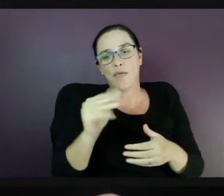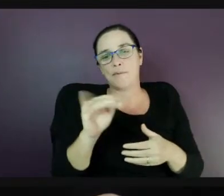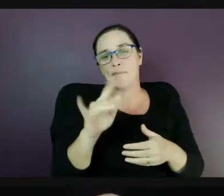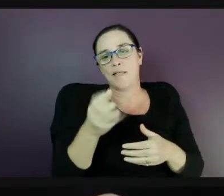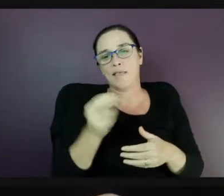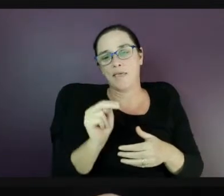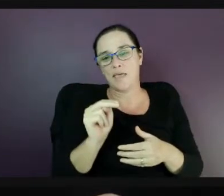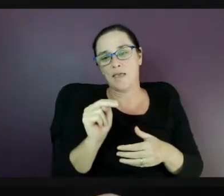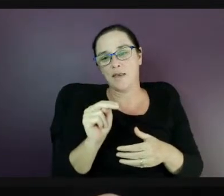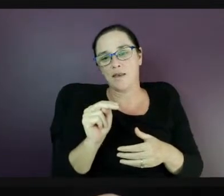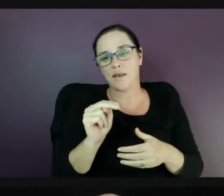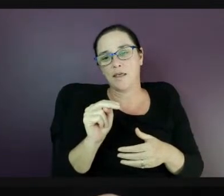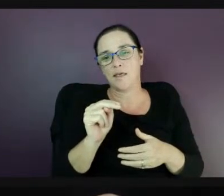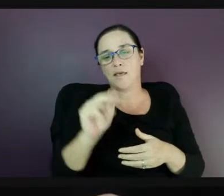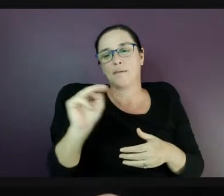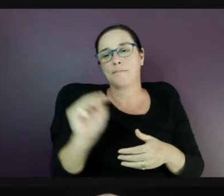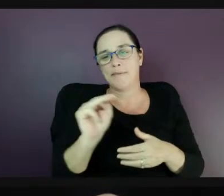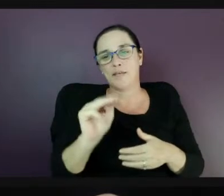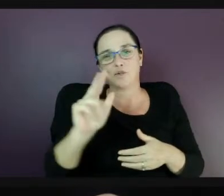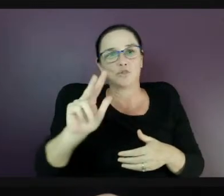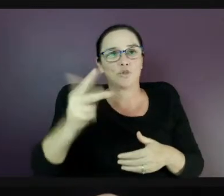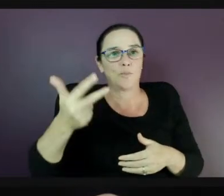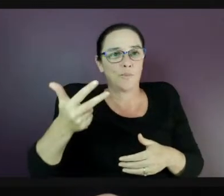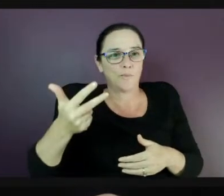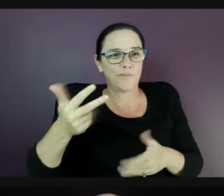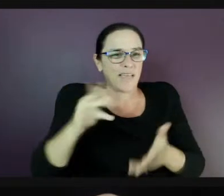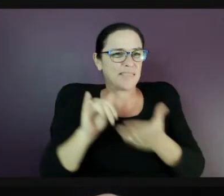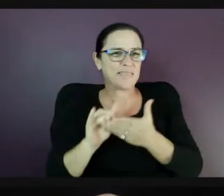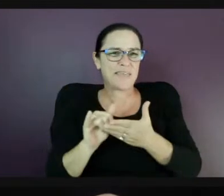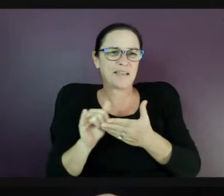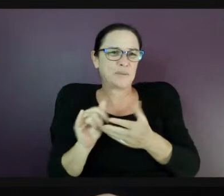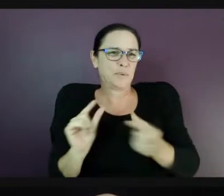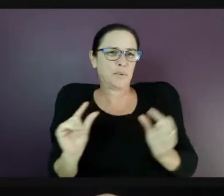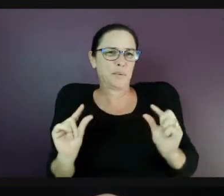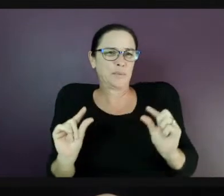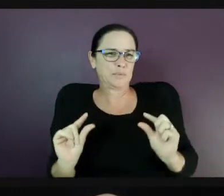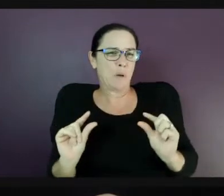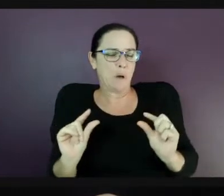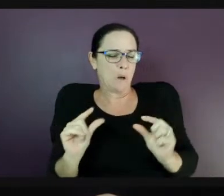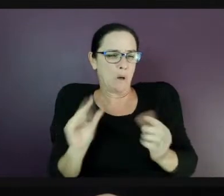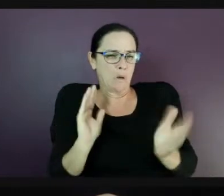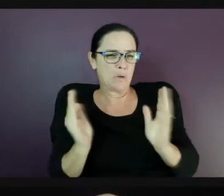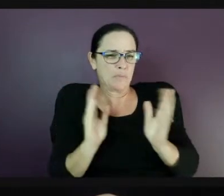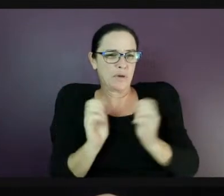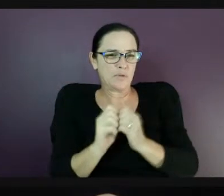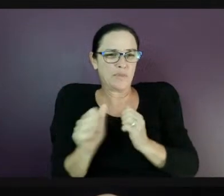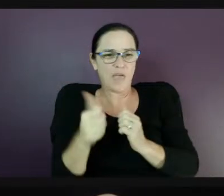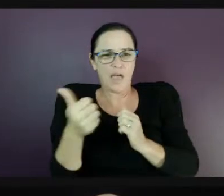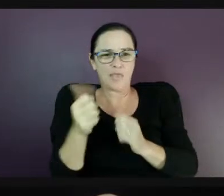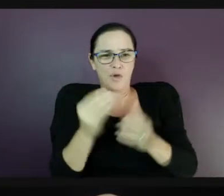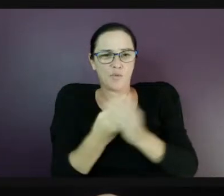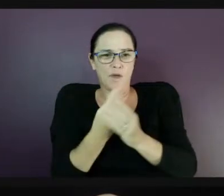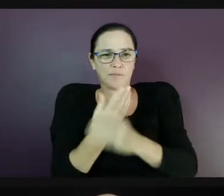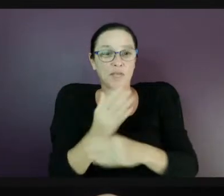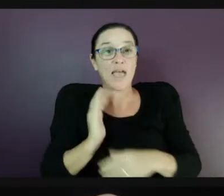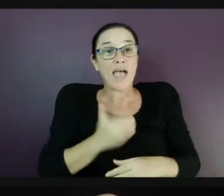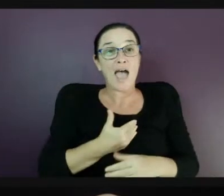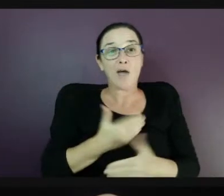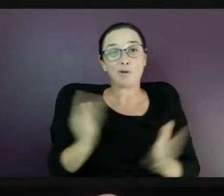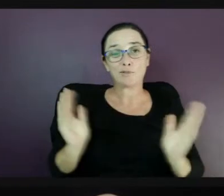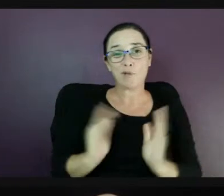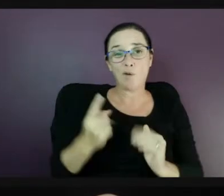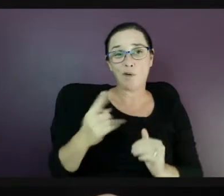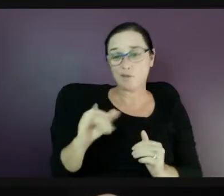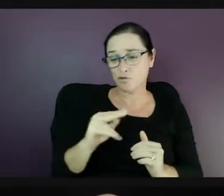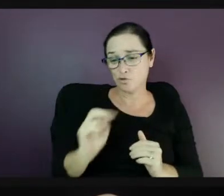3 million is very little compared to what we see in any eruption. You know, like our small one we had in June was 15 million